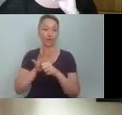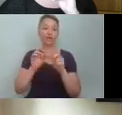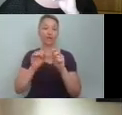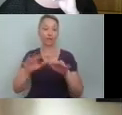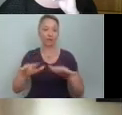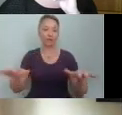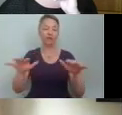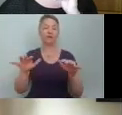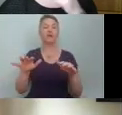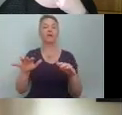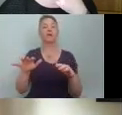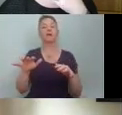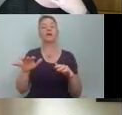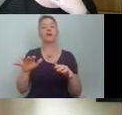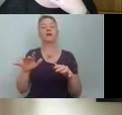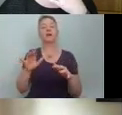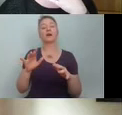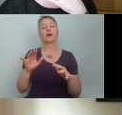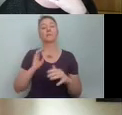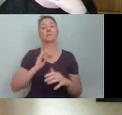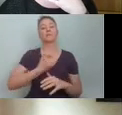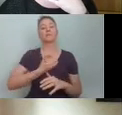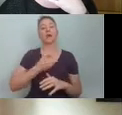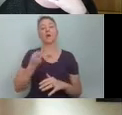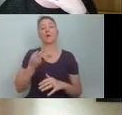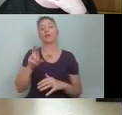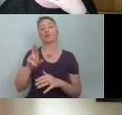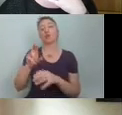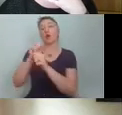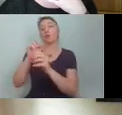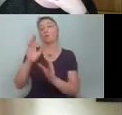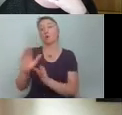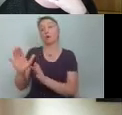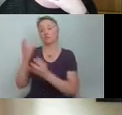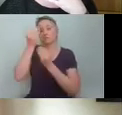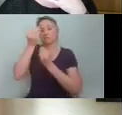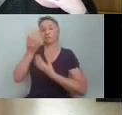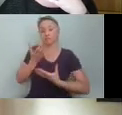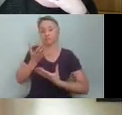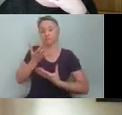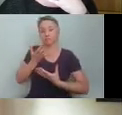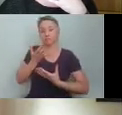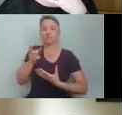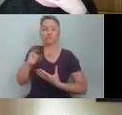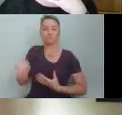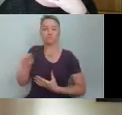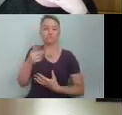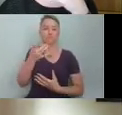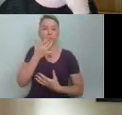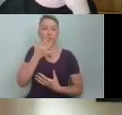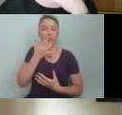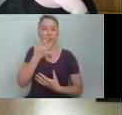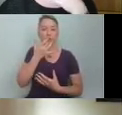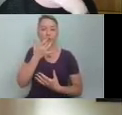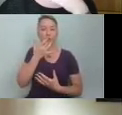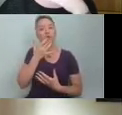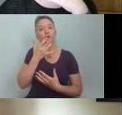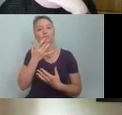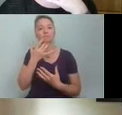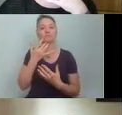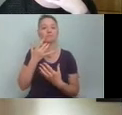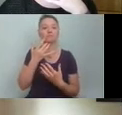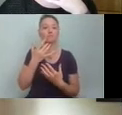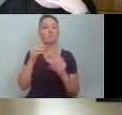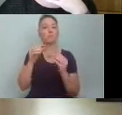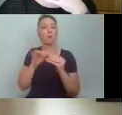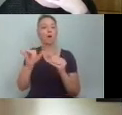were informed by our HR employees that they preferred for us to do something around a